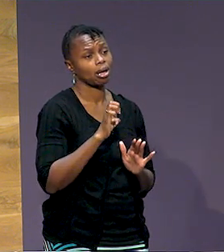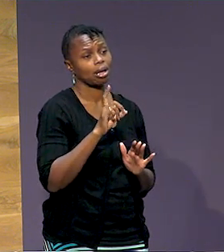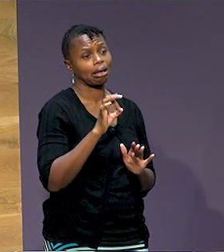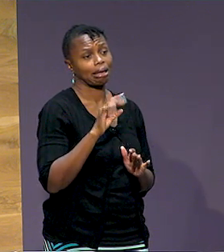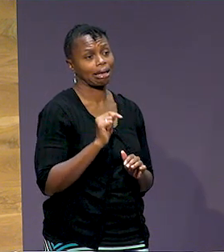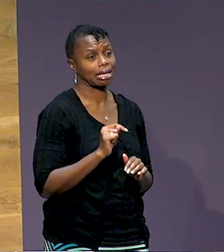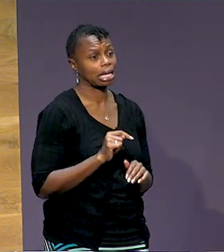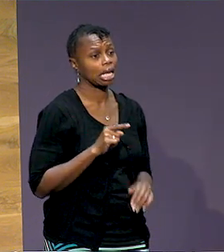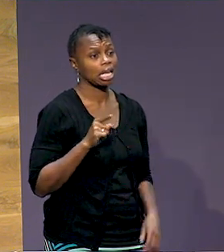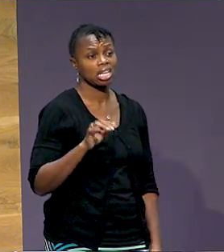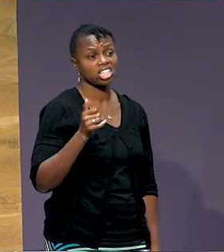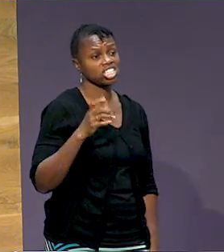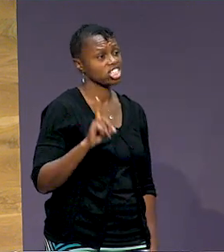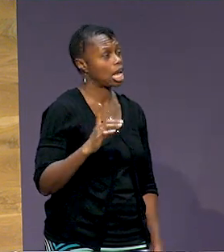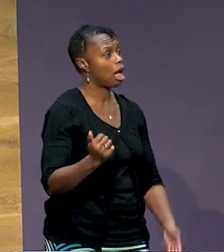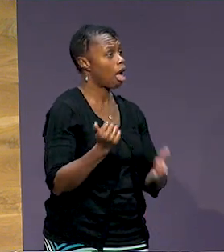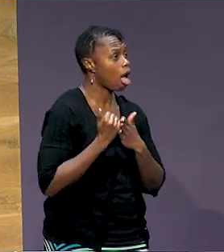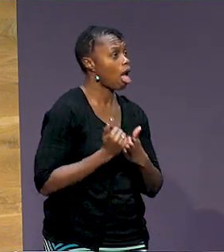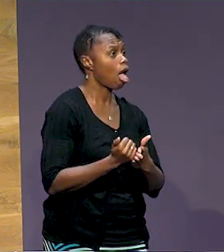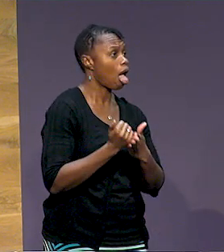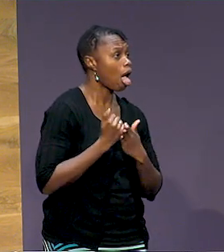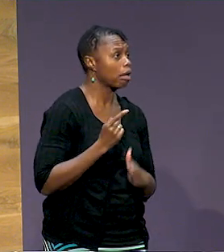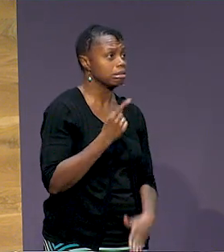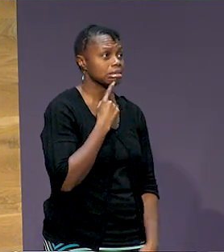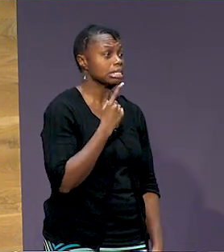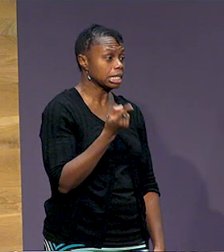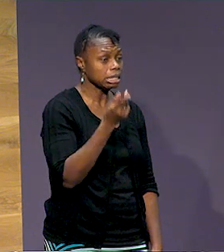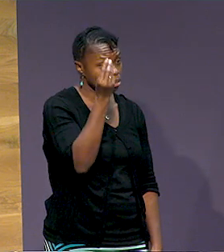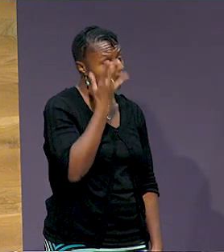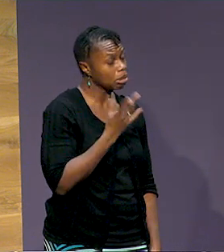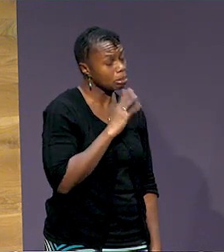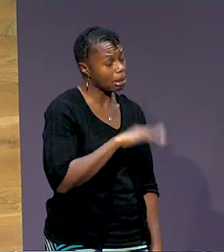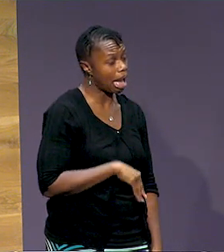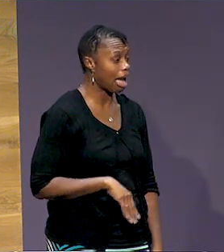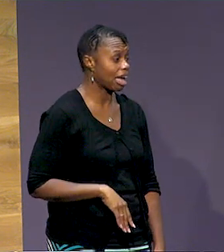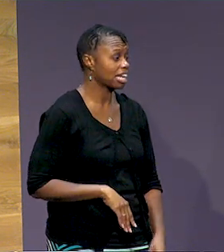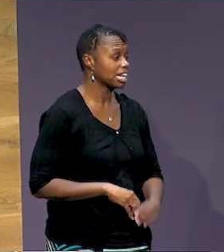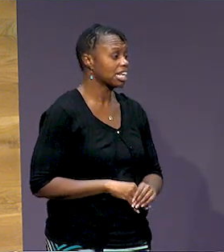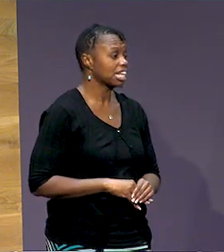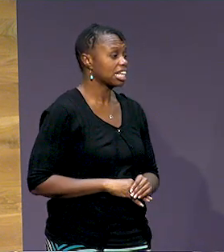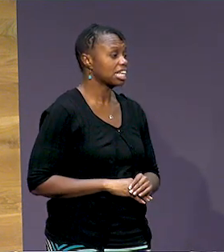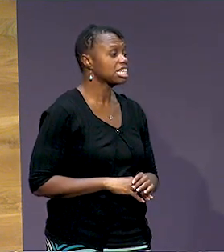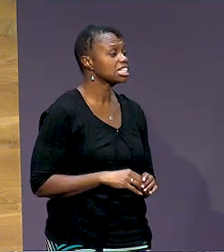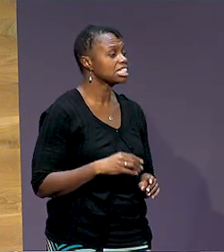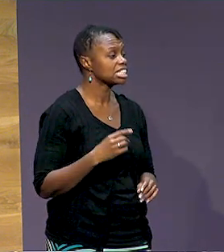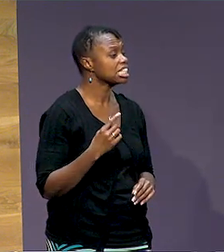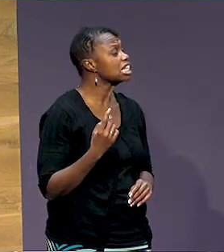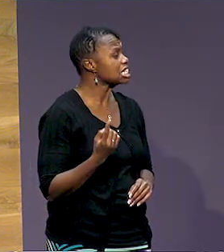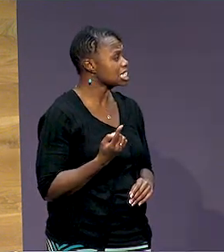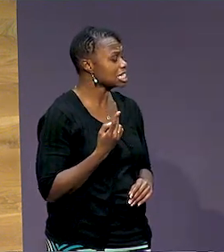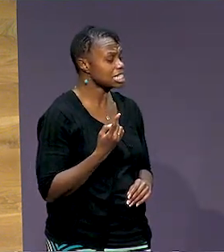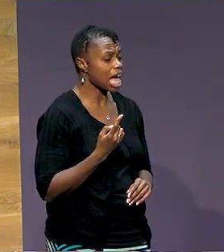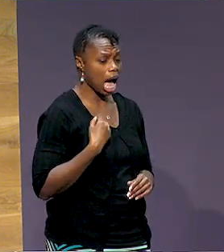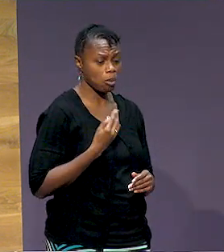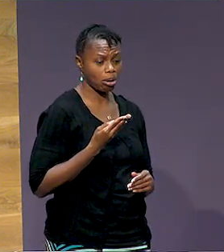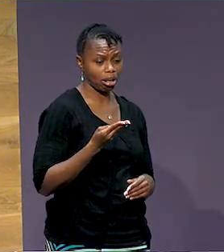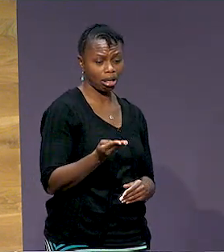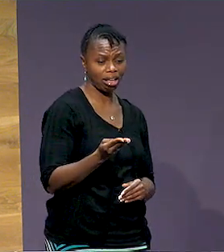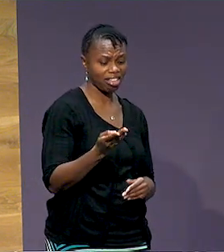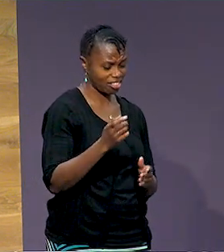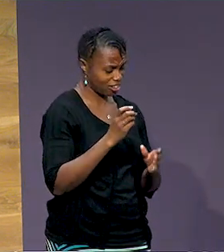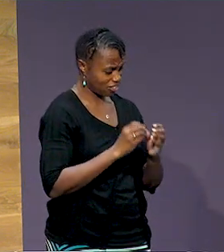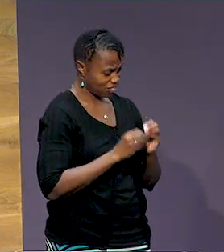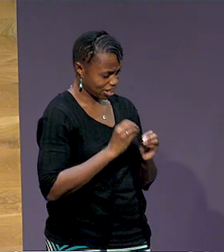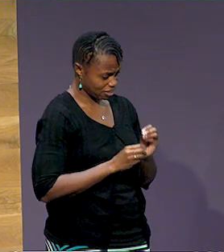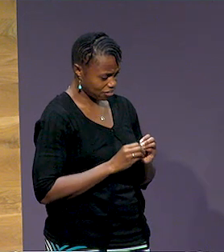come in and tell you it's bad. Somebody will fix it, and I will go in and change one line, and they're like, well, that was wrong. It's great.